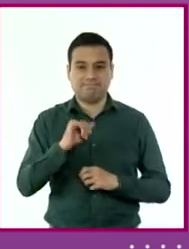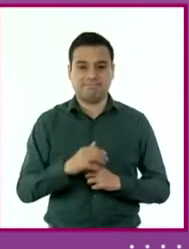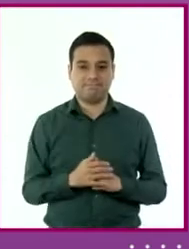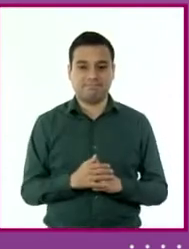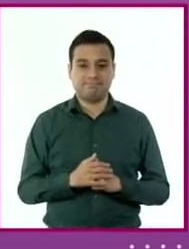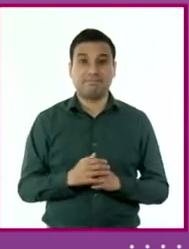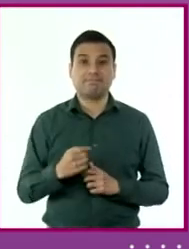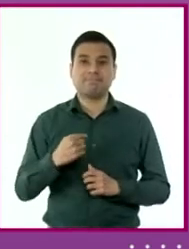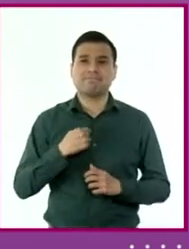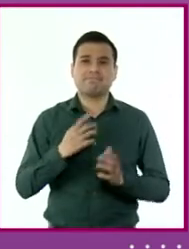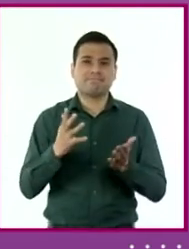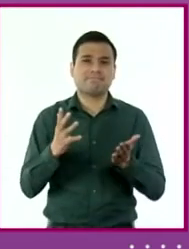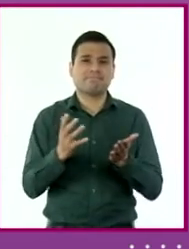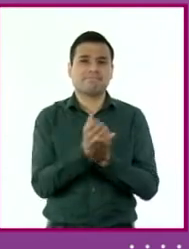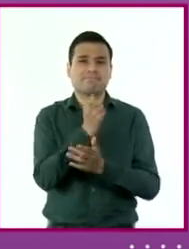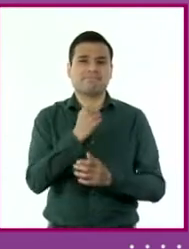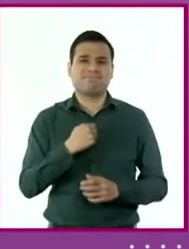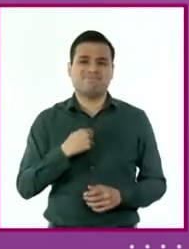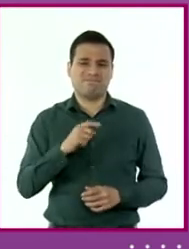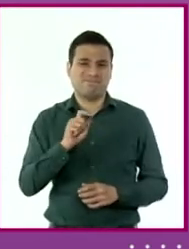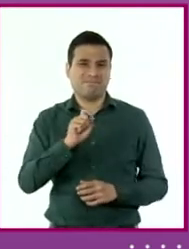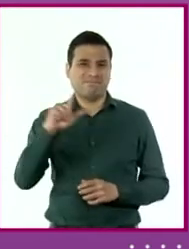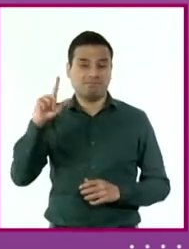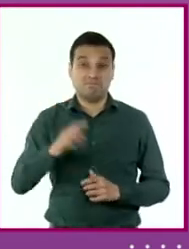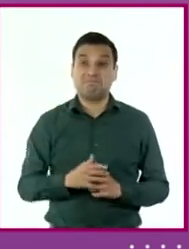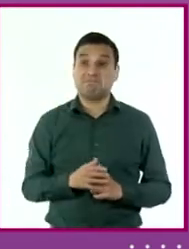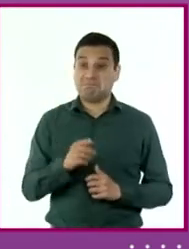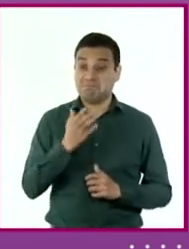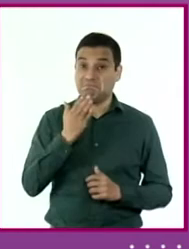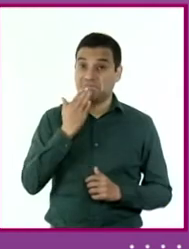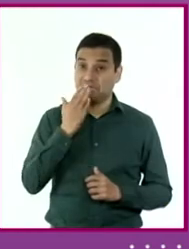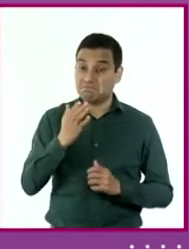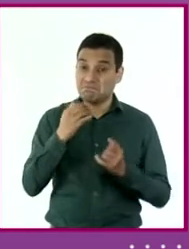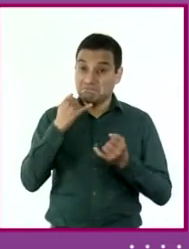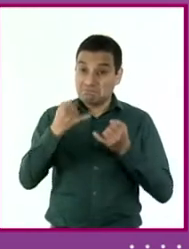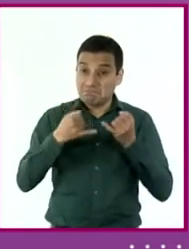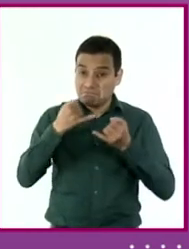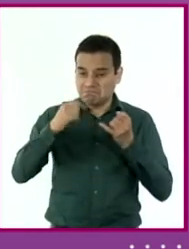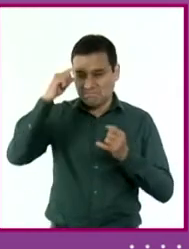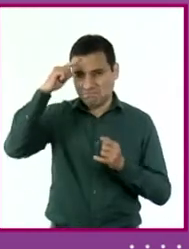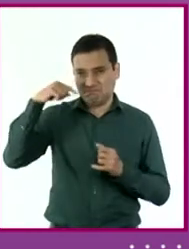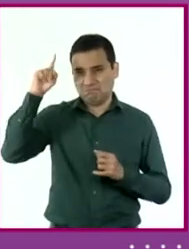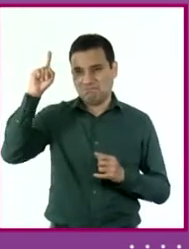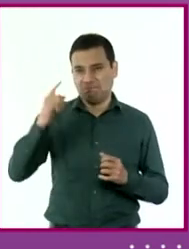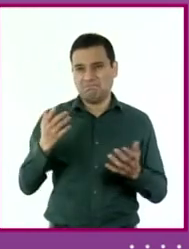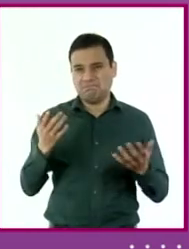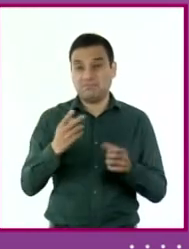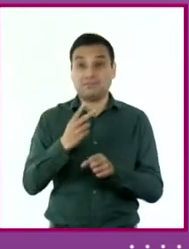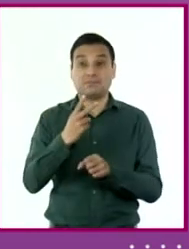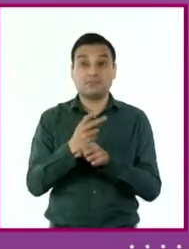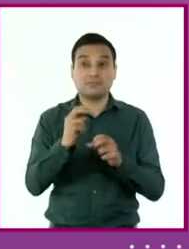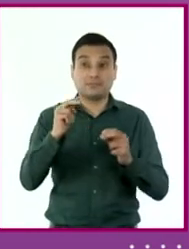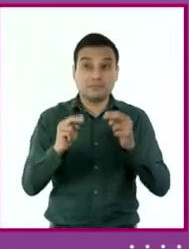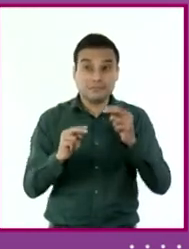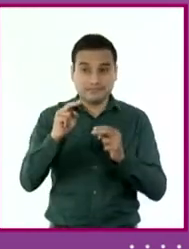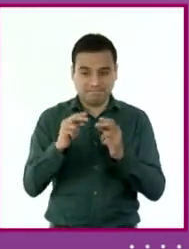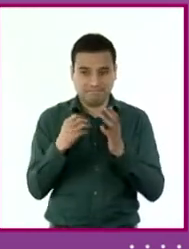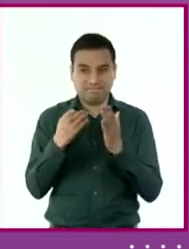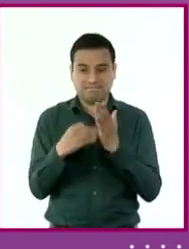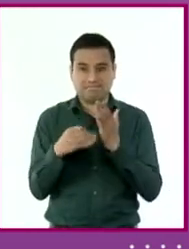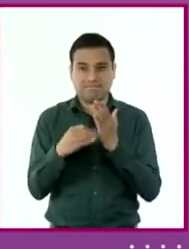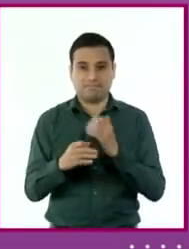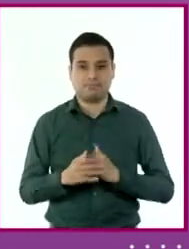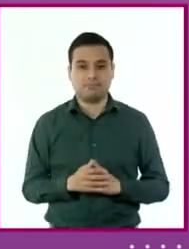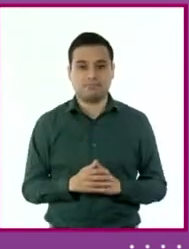won! I'm a master! You're a good player, but it's easy. They're in the second level.